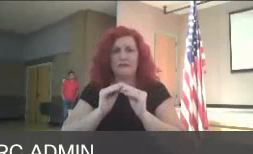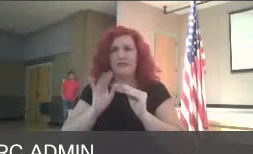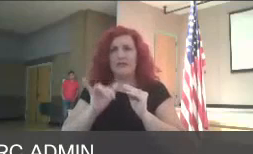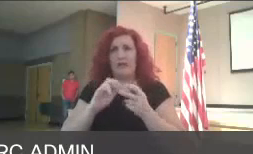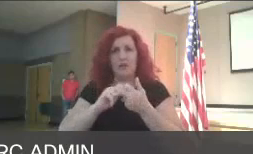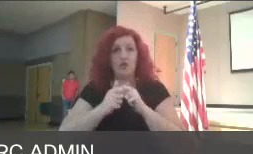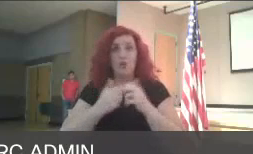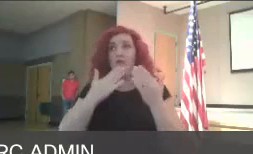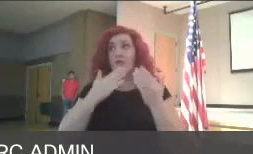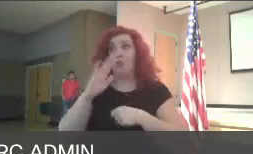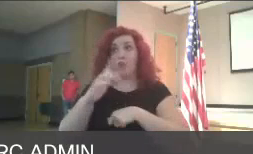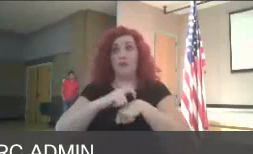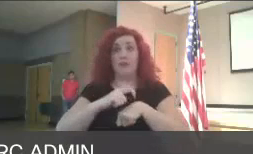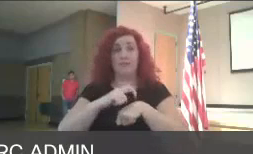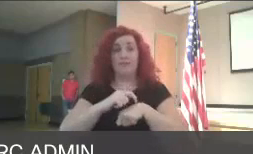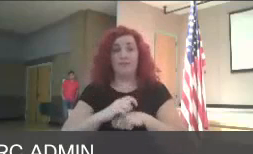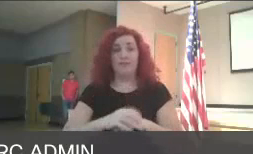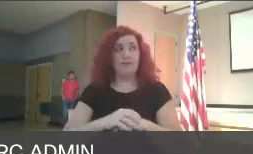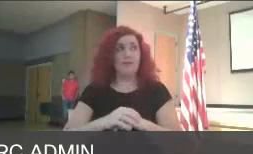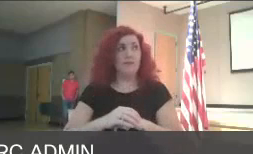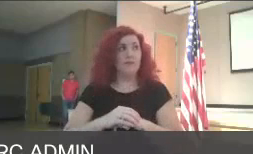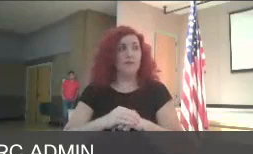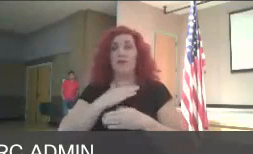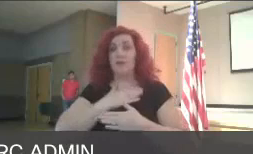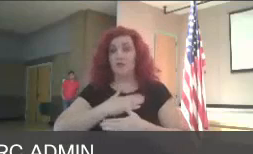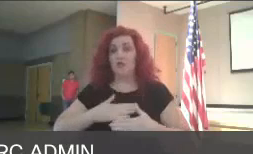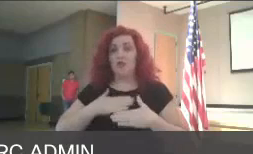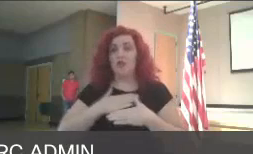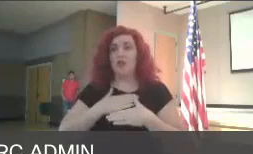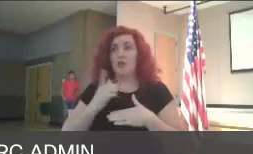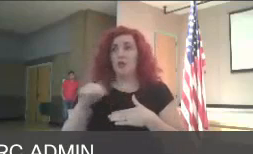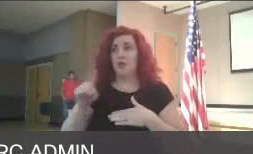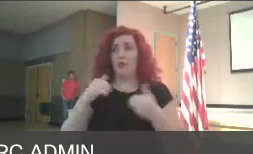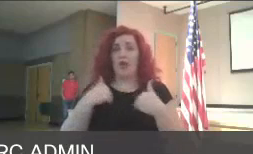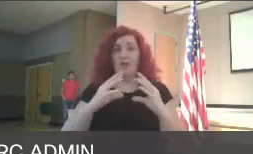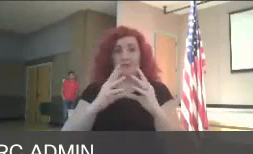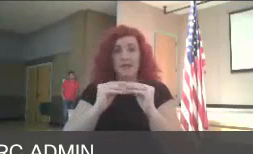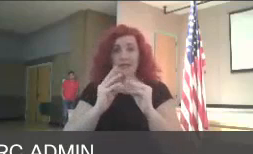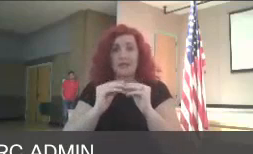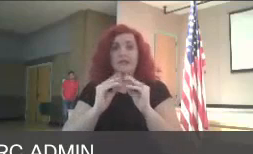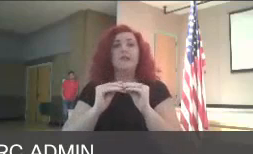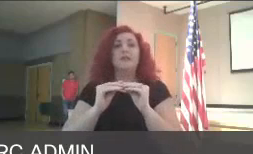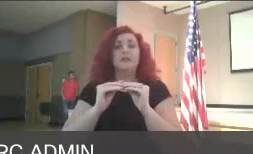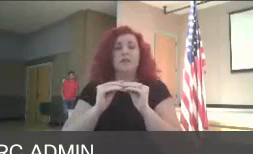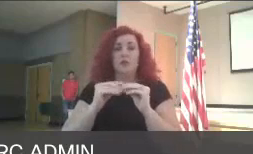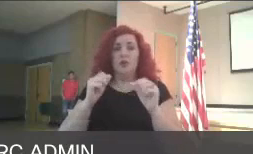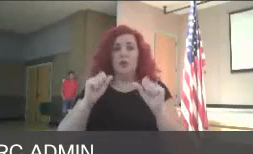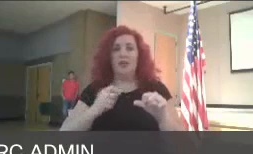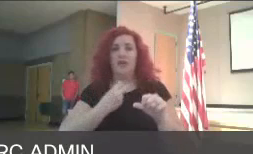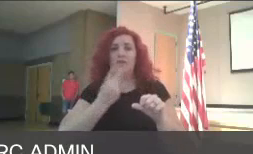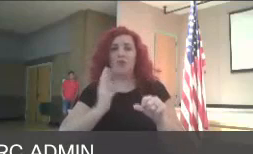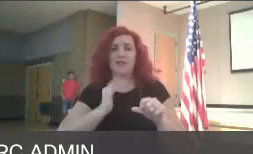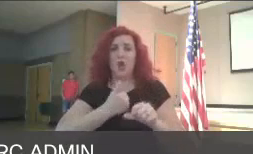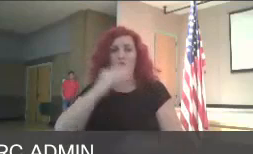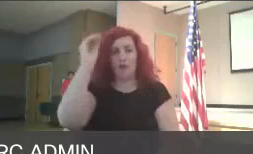you very much for your time, and appreciate you holding these hearings so that we can voice our opinions. Thank